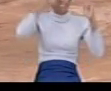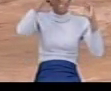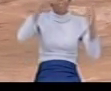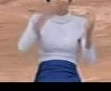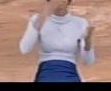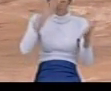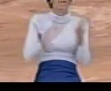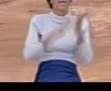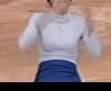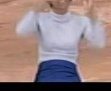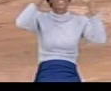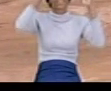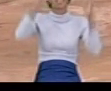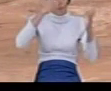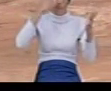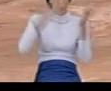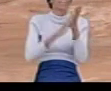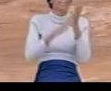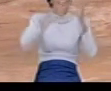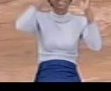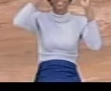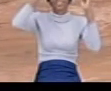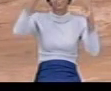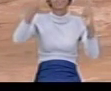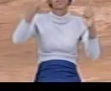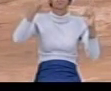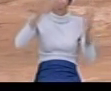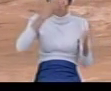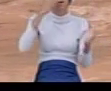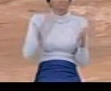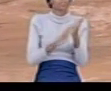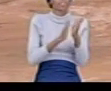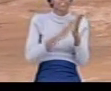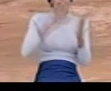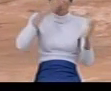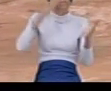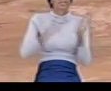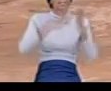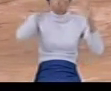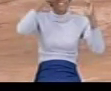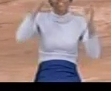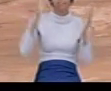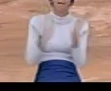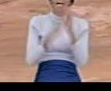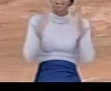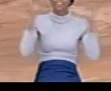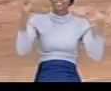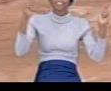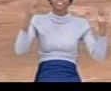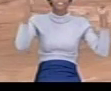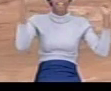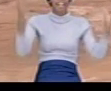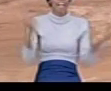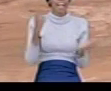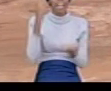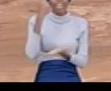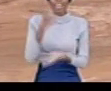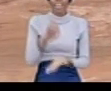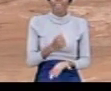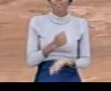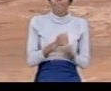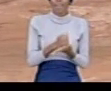praise him, praise him, praise him, praise him, praise him,